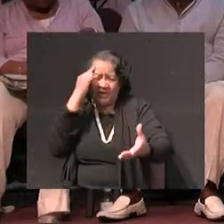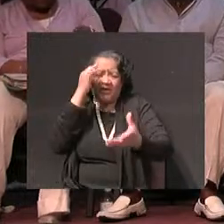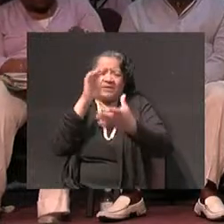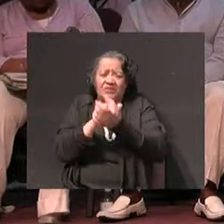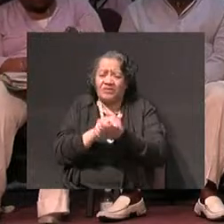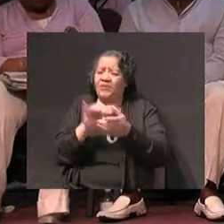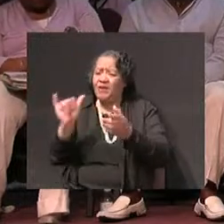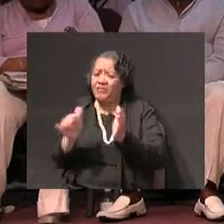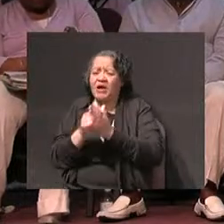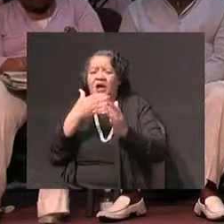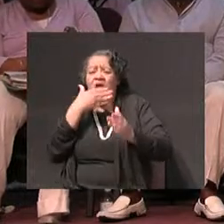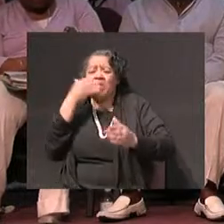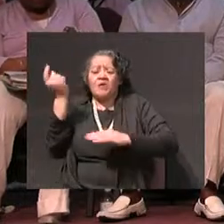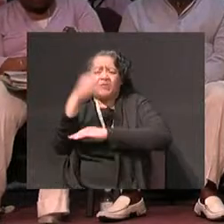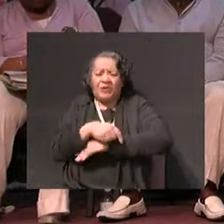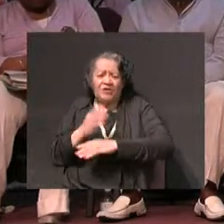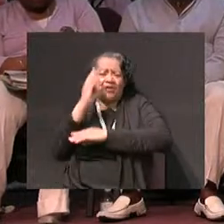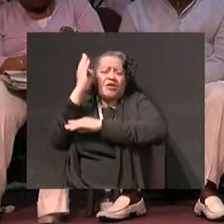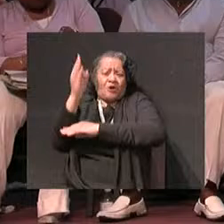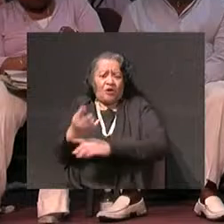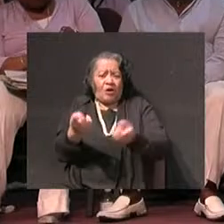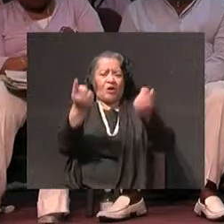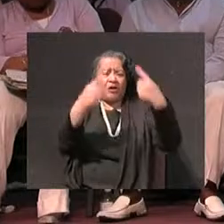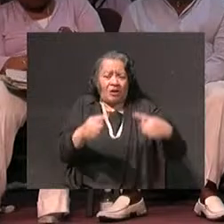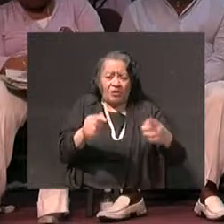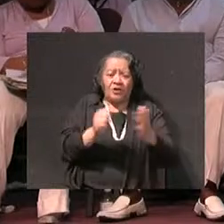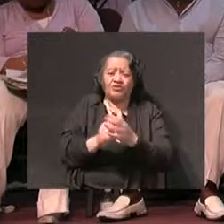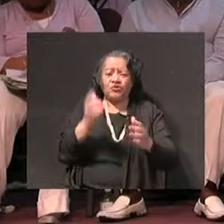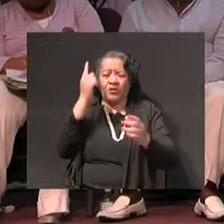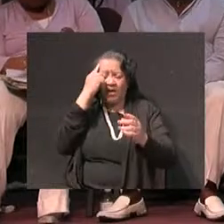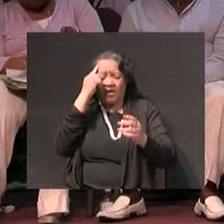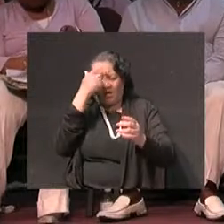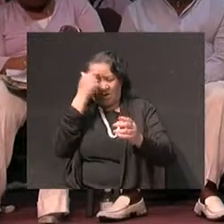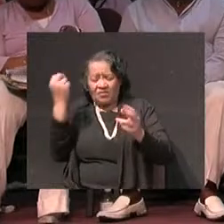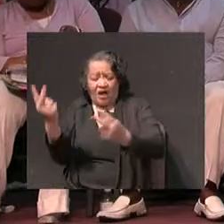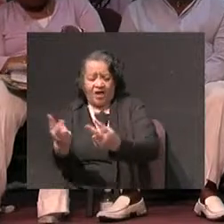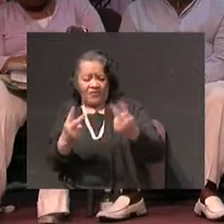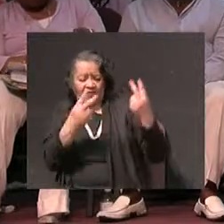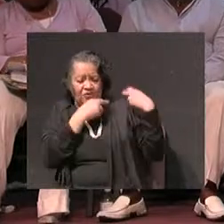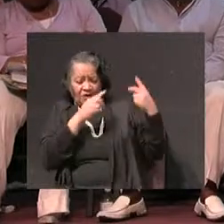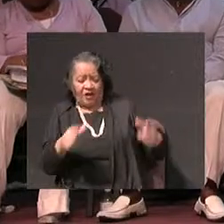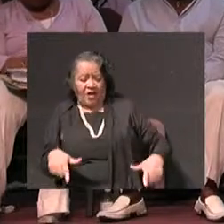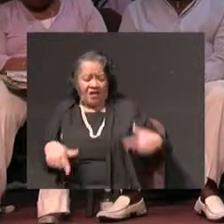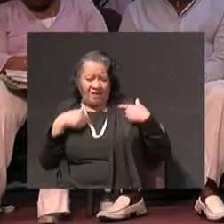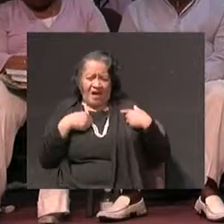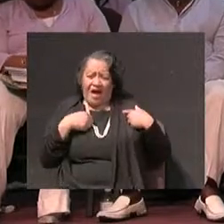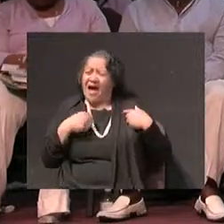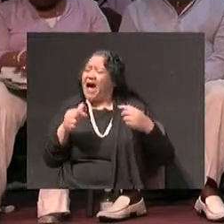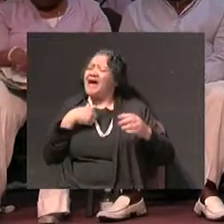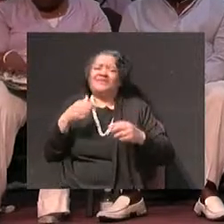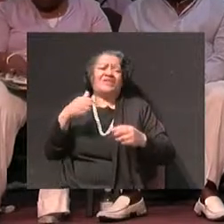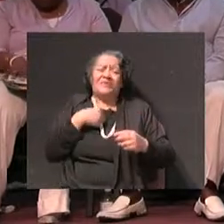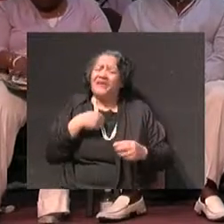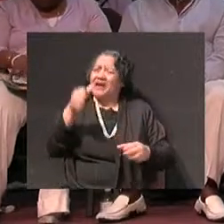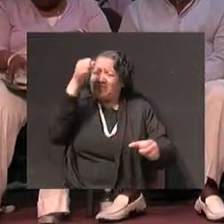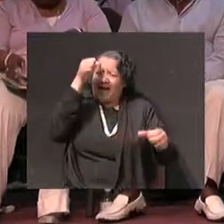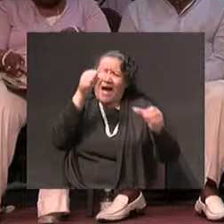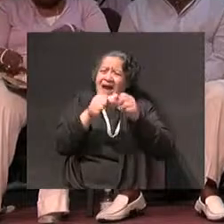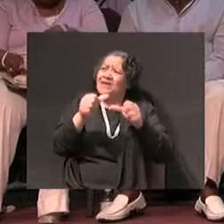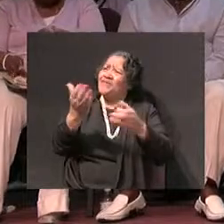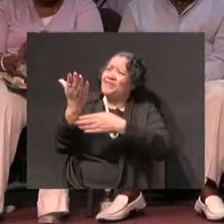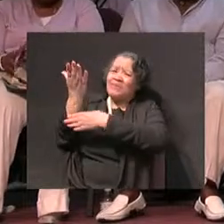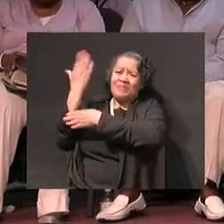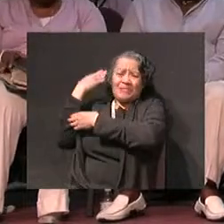believing that a better day is coming, is because you look back over your life and you say, I remember when